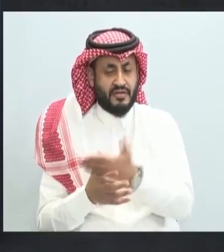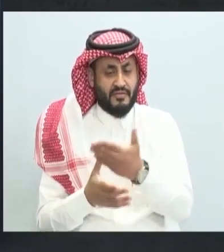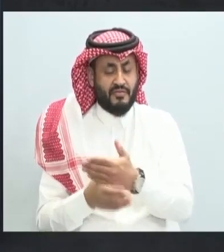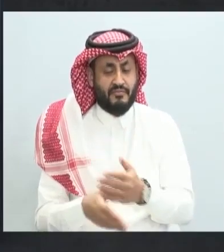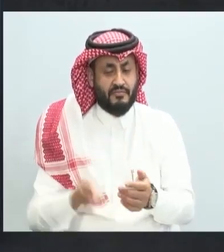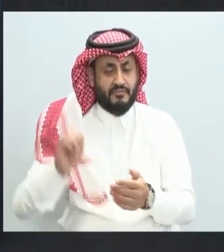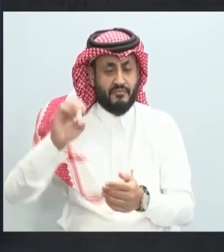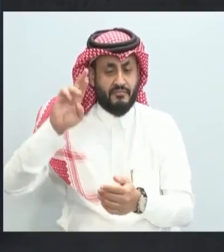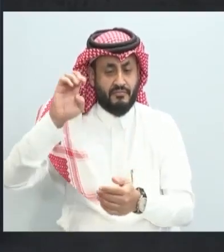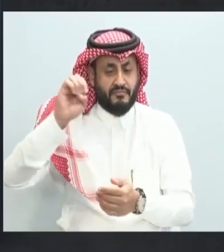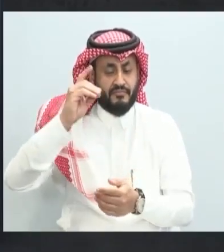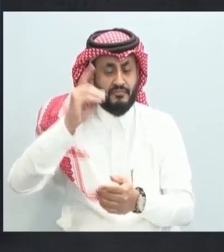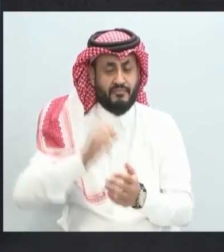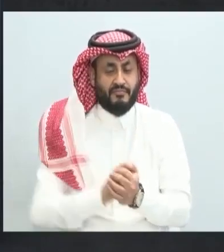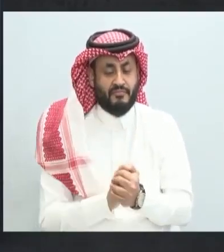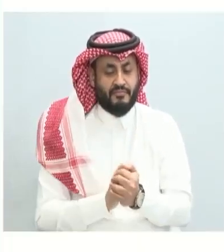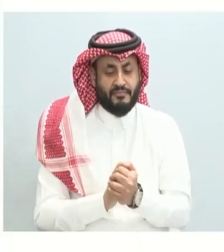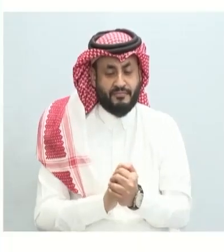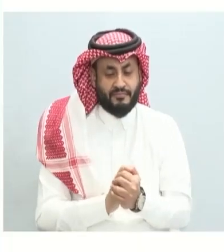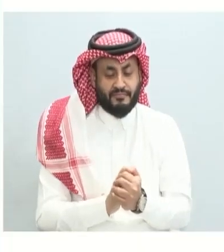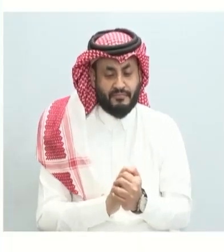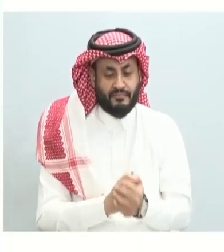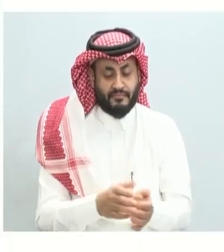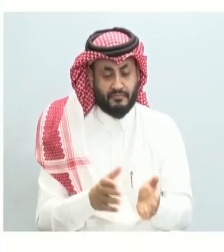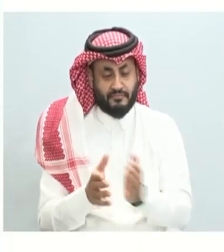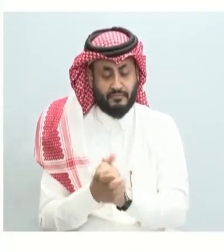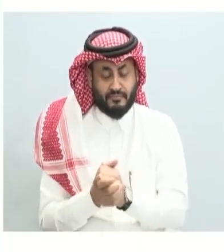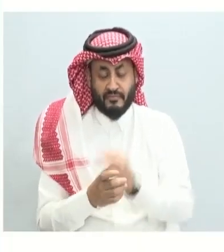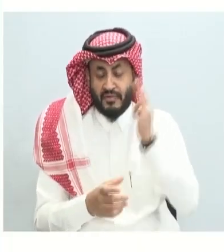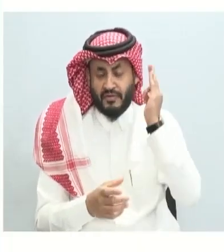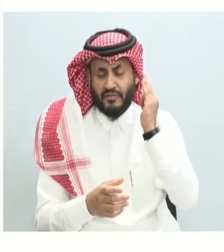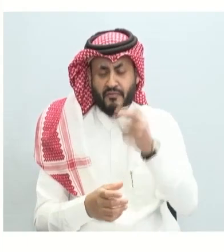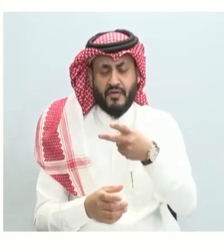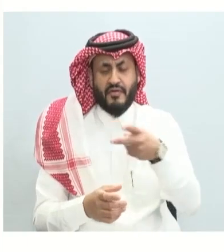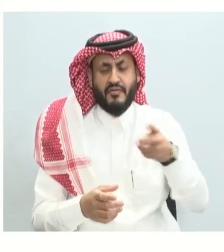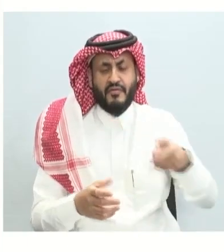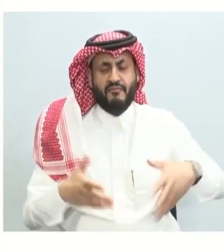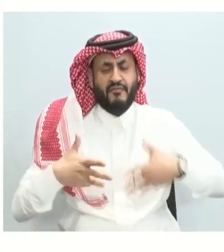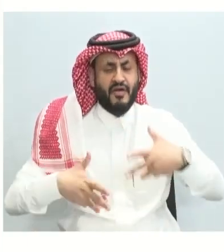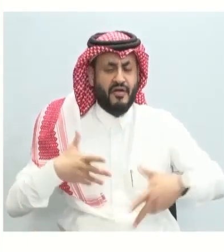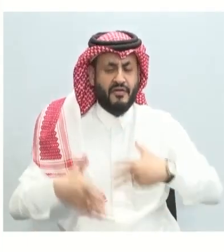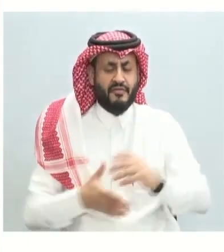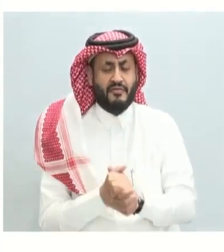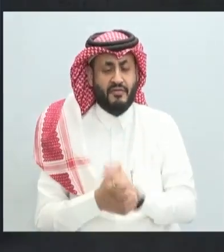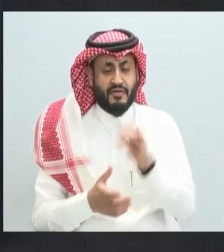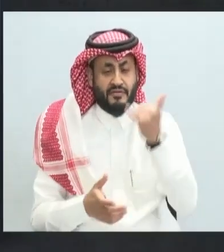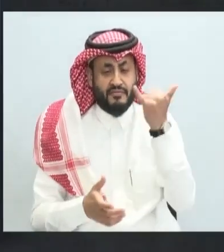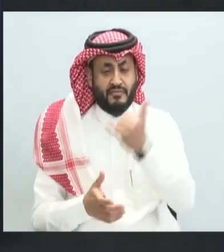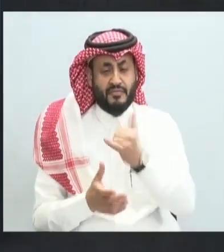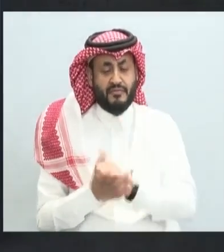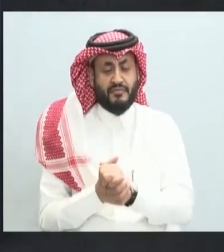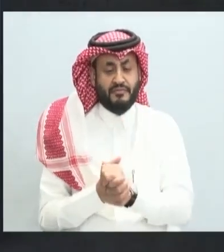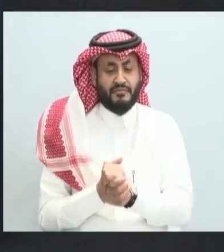are bored. And also, when we listen to different feelings, it is important that